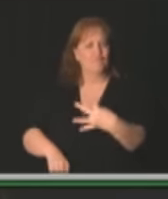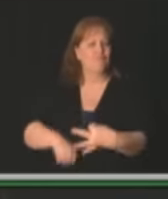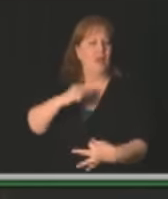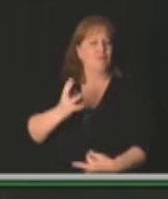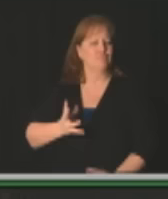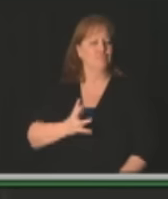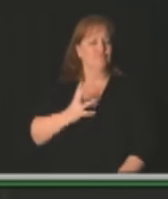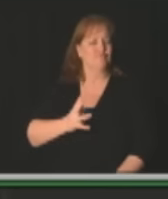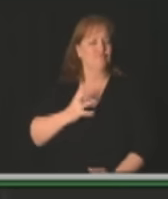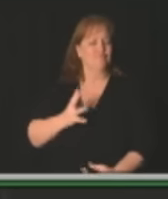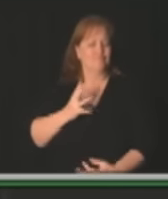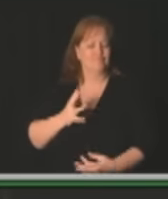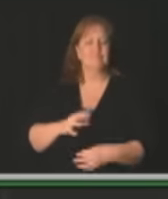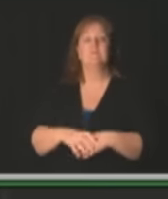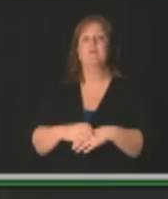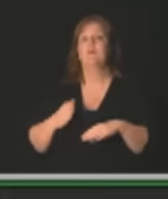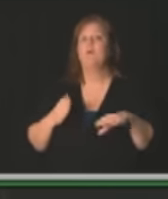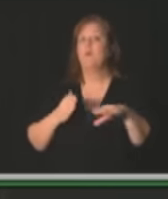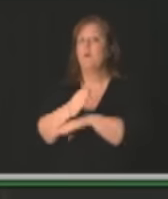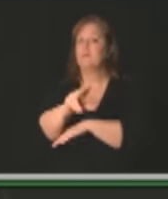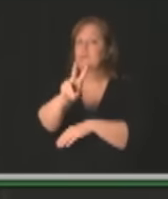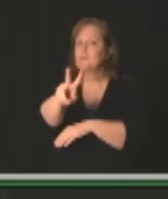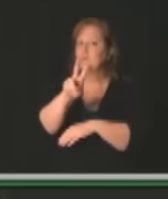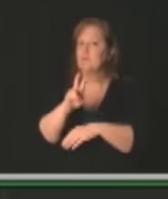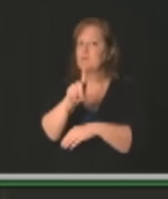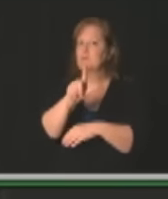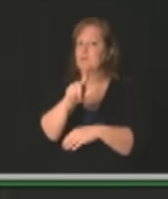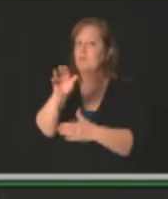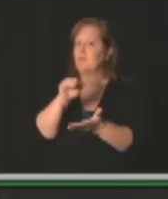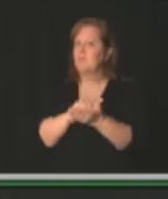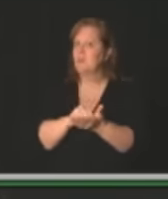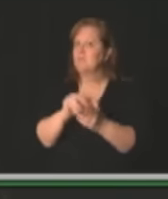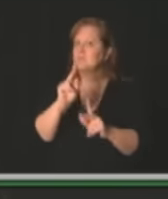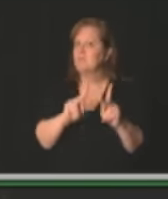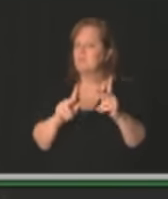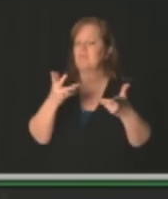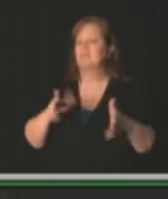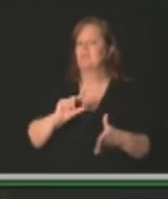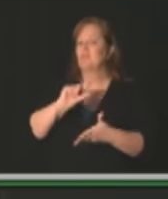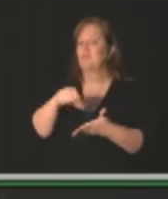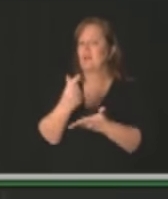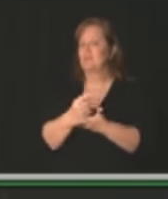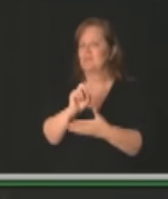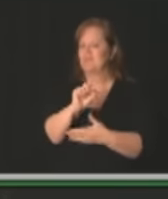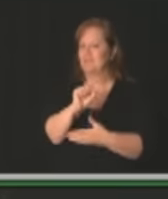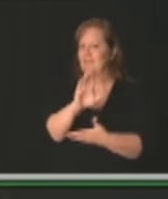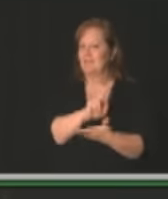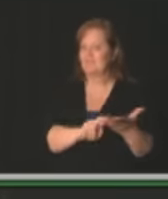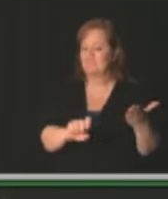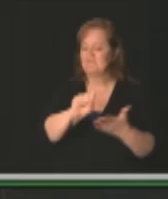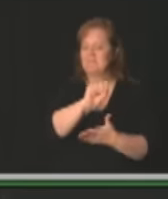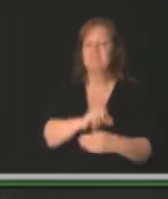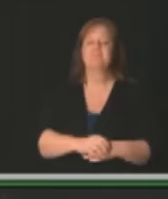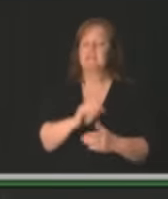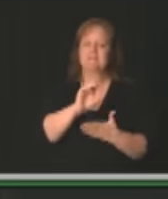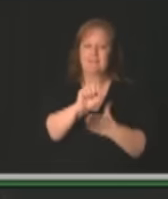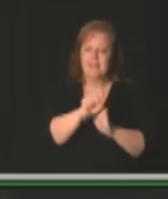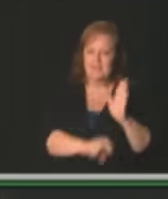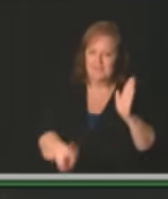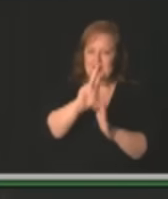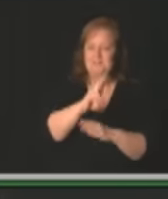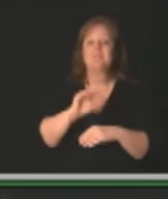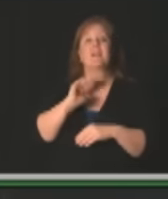than 224,000 Sacramento State alumni. Our graduates are succeeding in communities